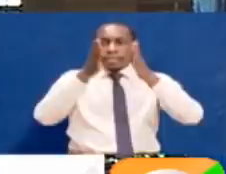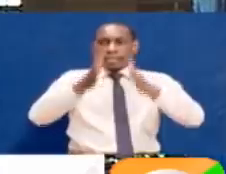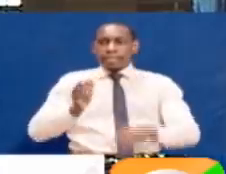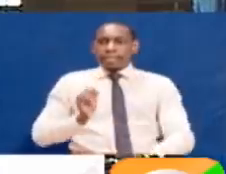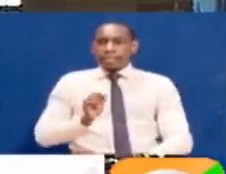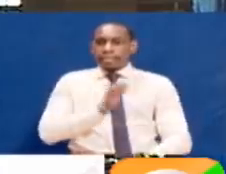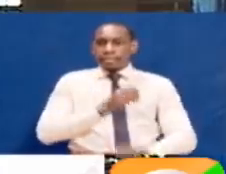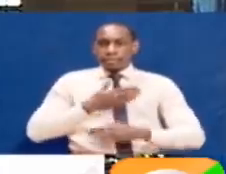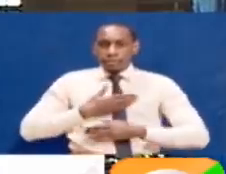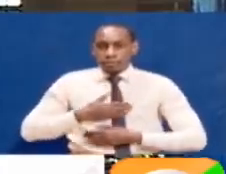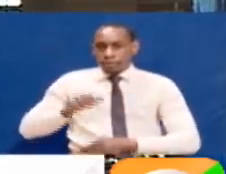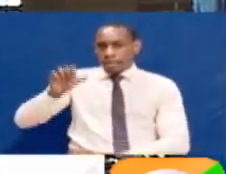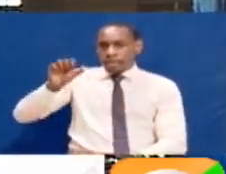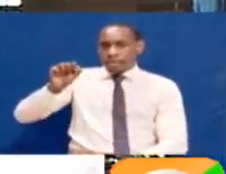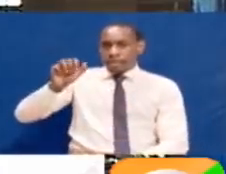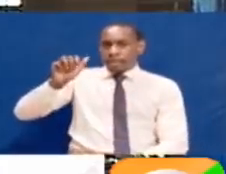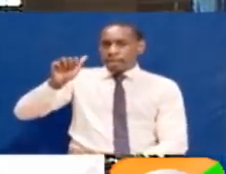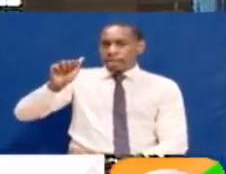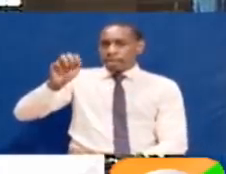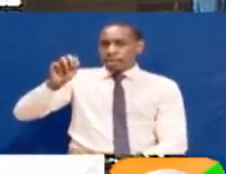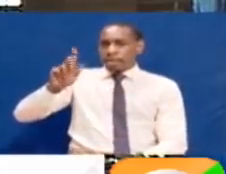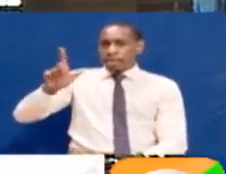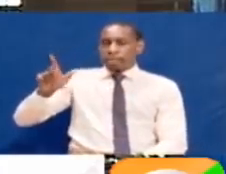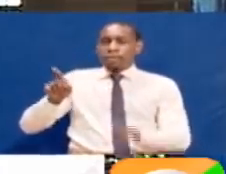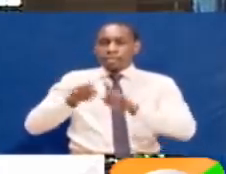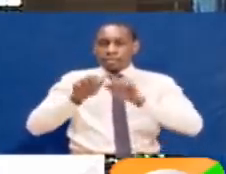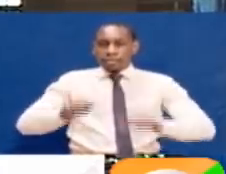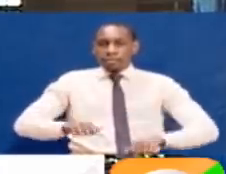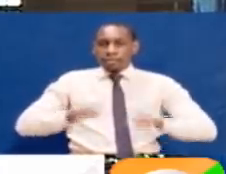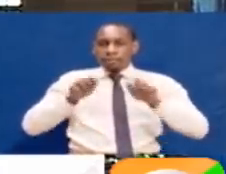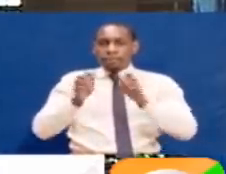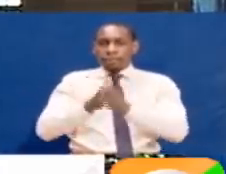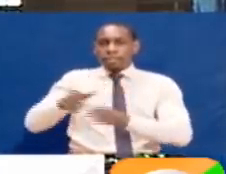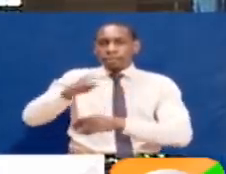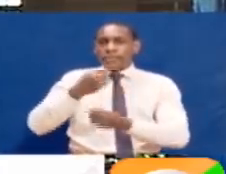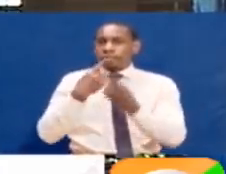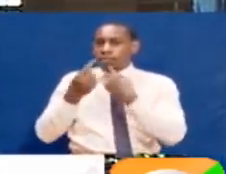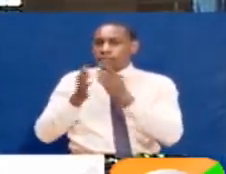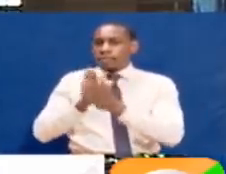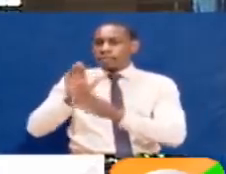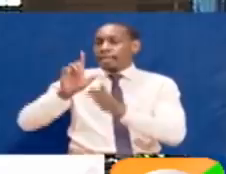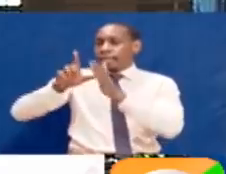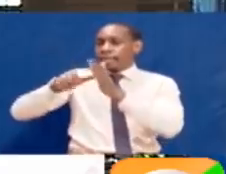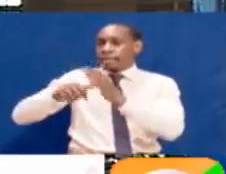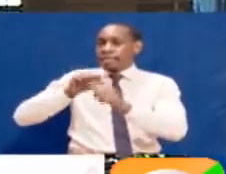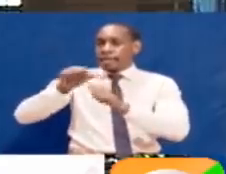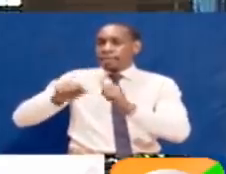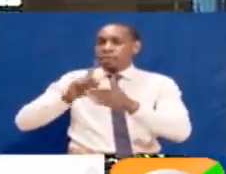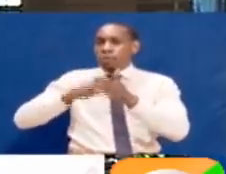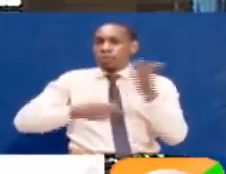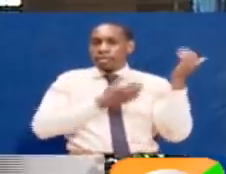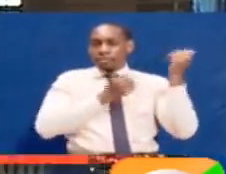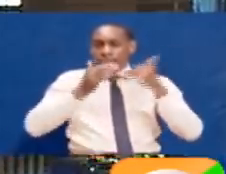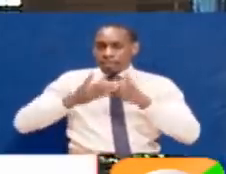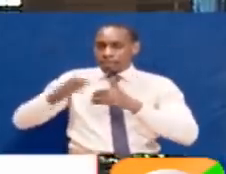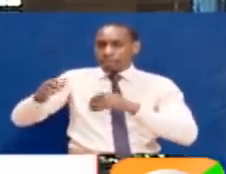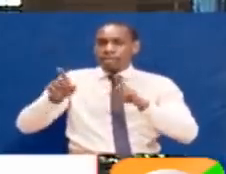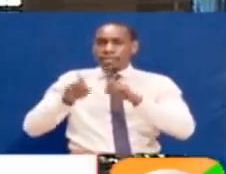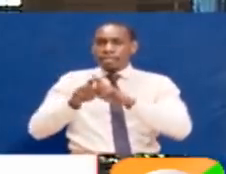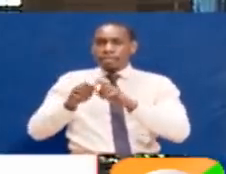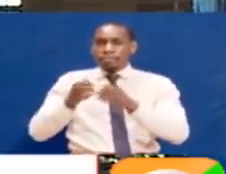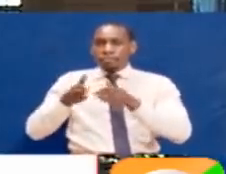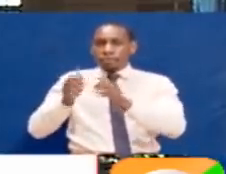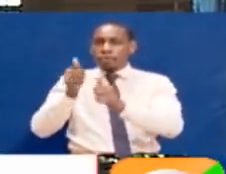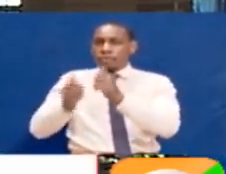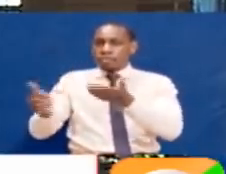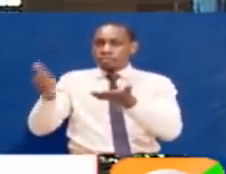of the Senate, Honorable Samuel Poghisio, is also live with us, and I'll also be speaking to him a little bit more about what he expects moving forward, and of course the manner in